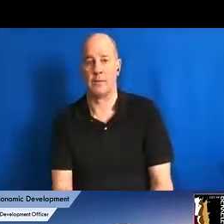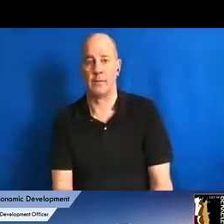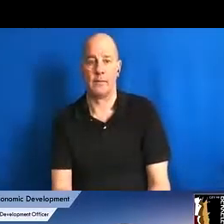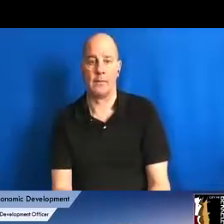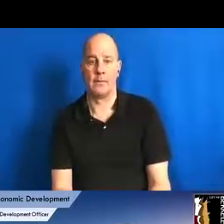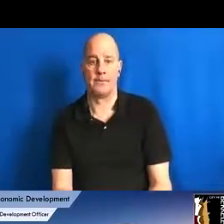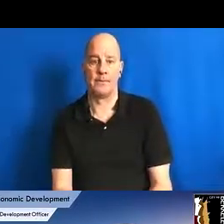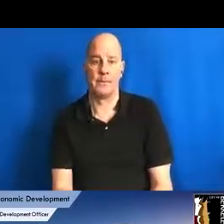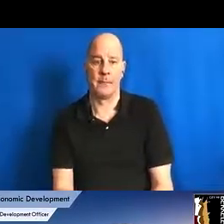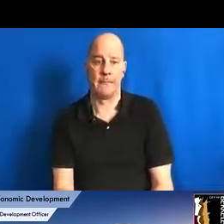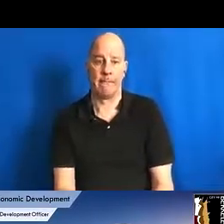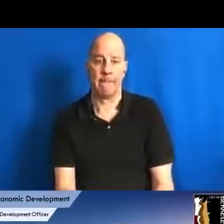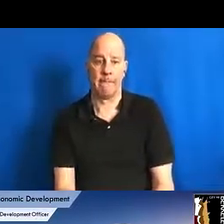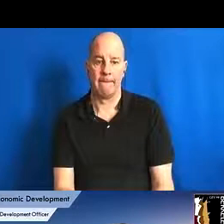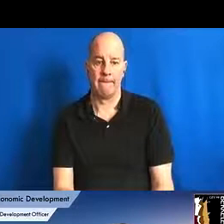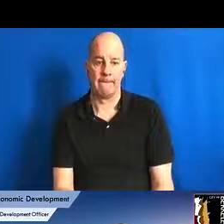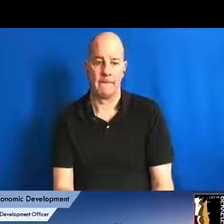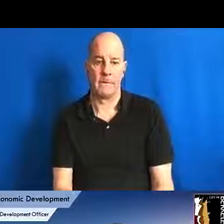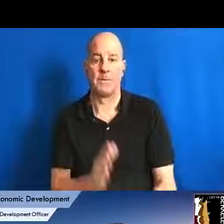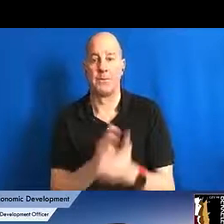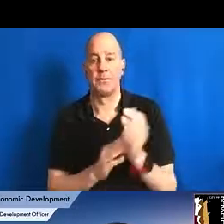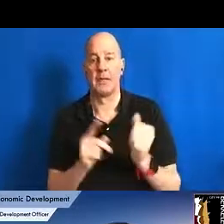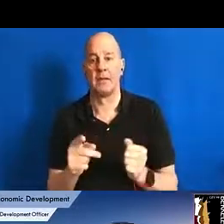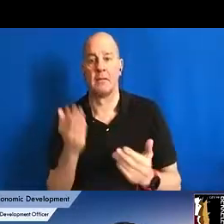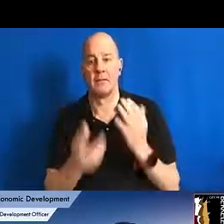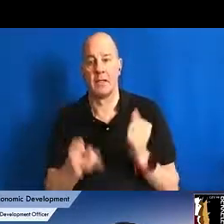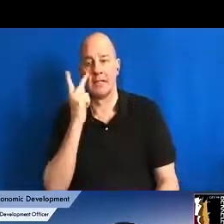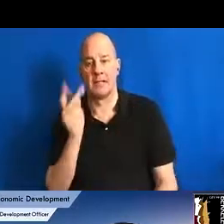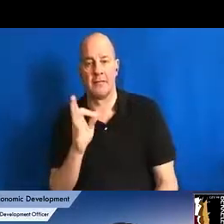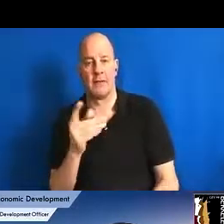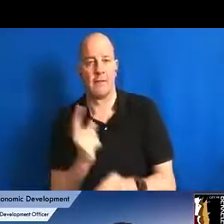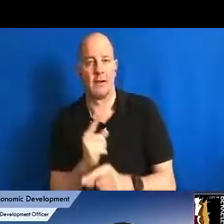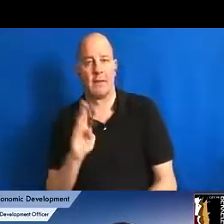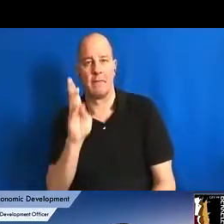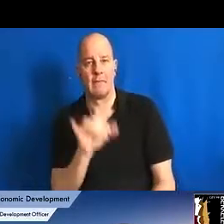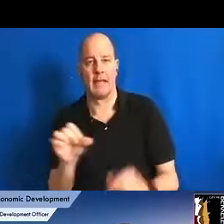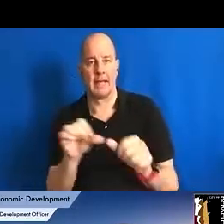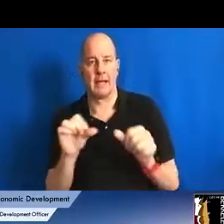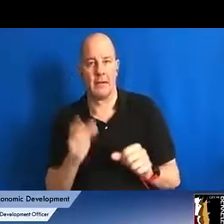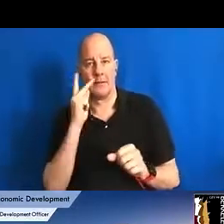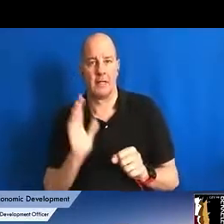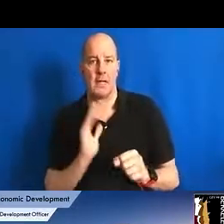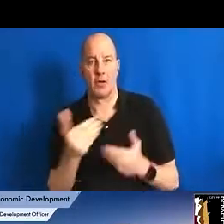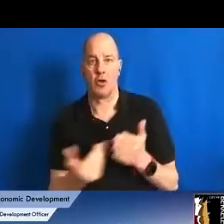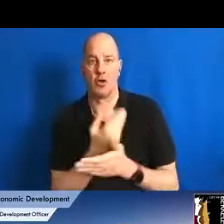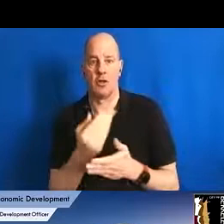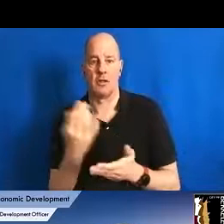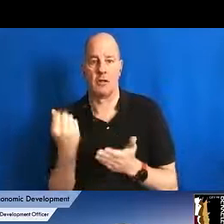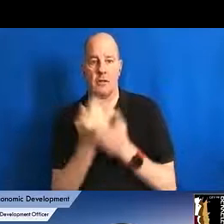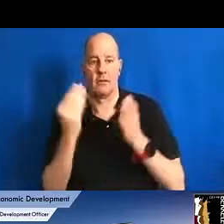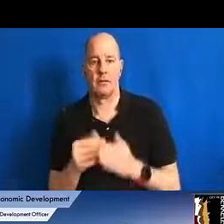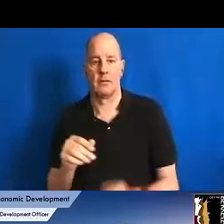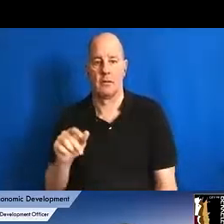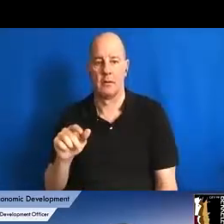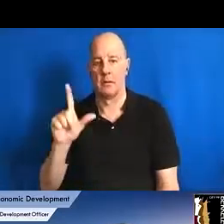terms. And so some of you may have seen, if you're from the Bay Area, one of our newest recipients is Lila Owens with